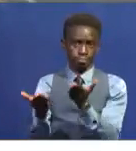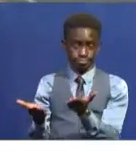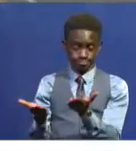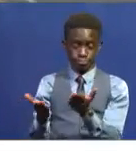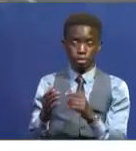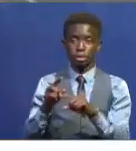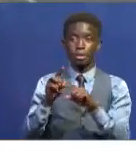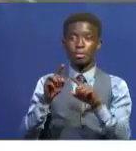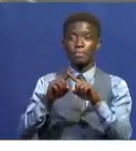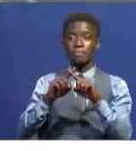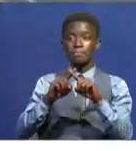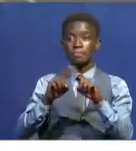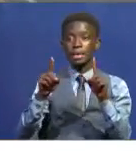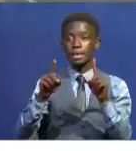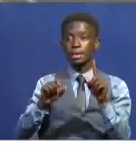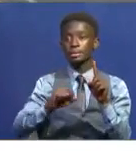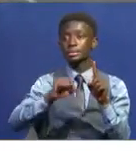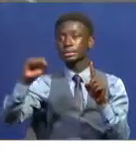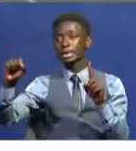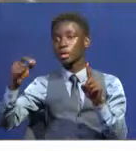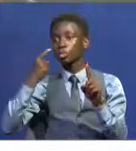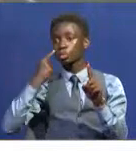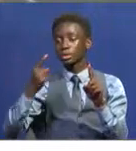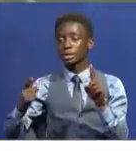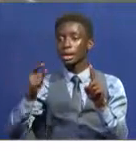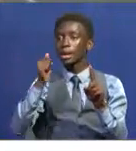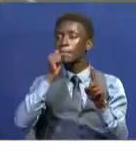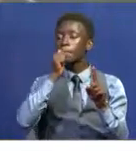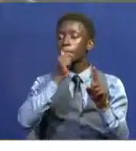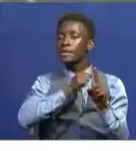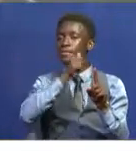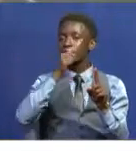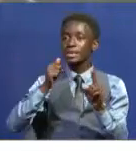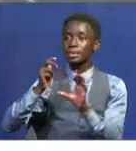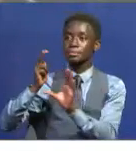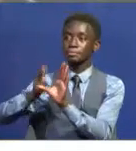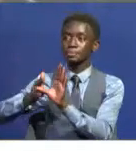the private participants and also the